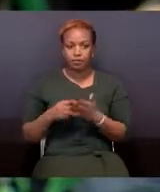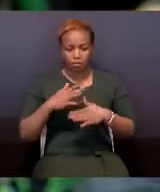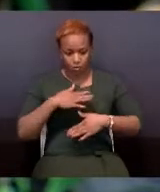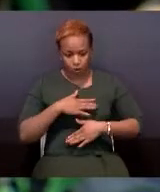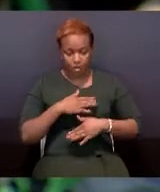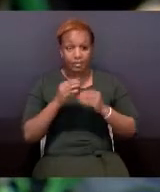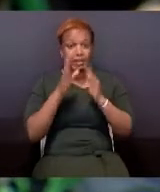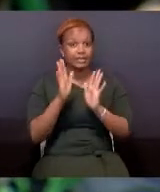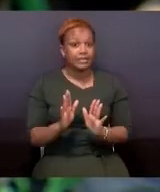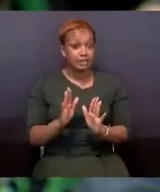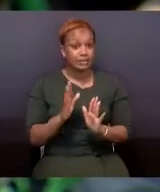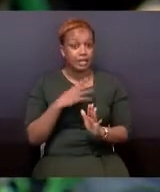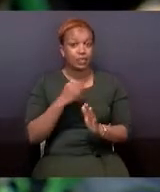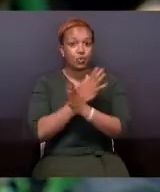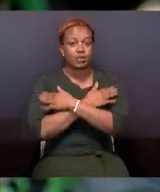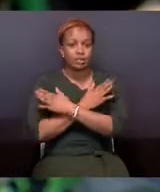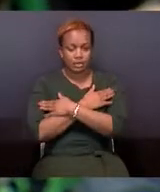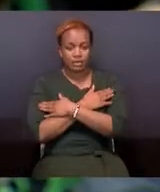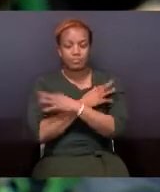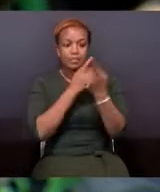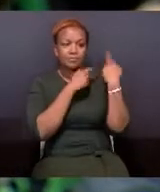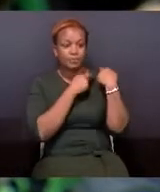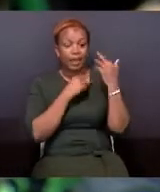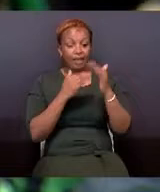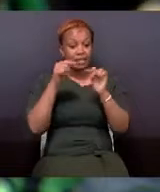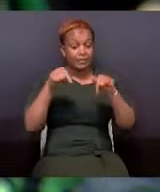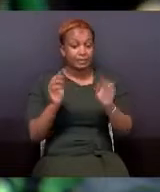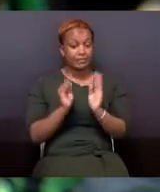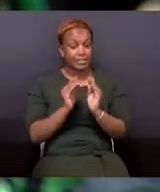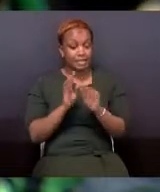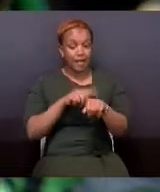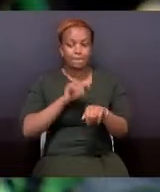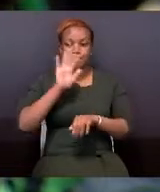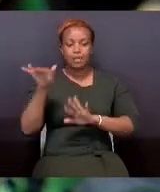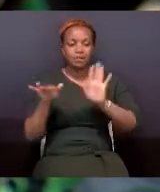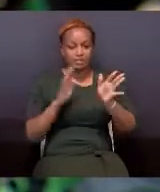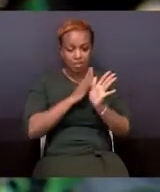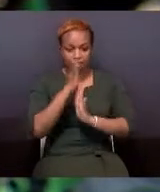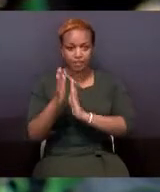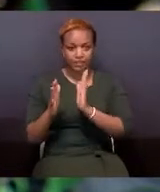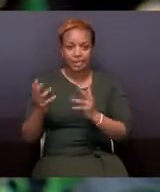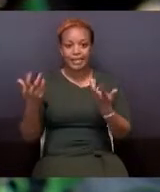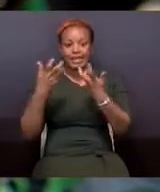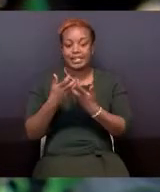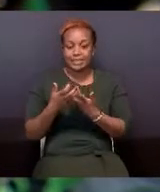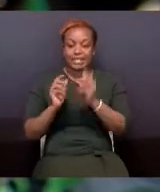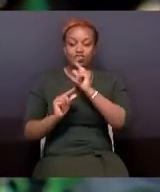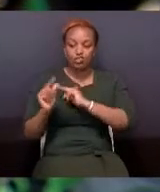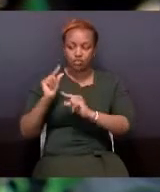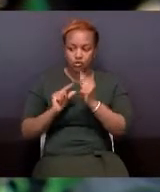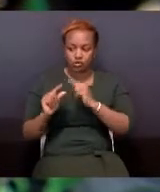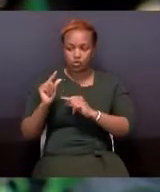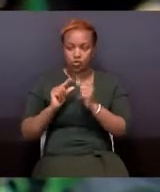the leaders, your colleagues, taking it up. After this meeting, when they go back, they organize intergenerational dialogue, which